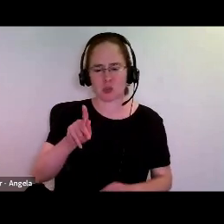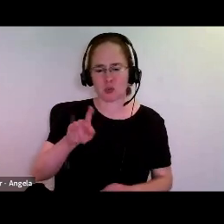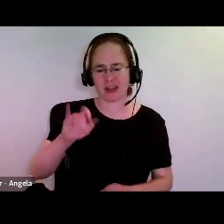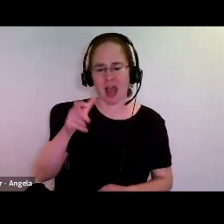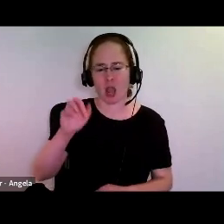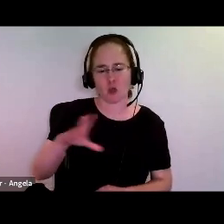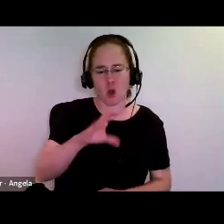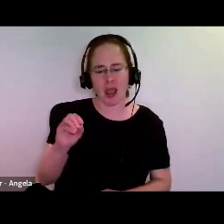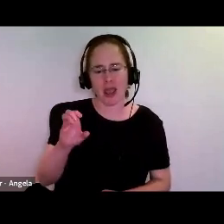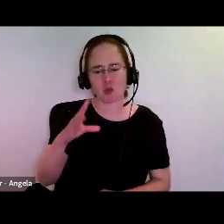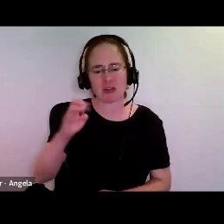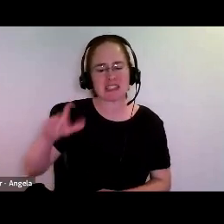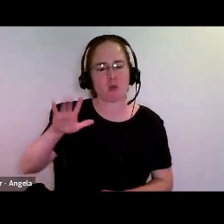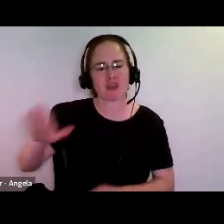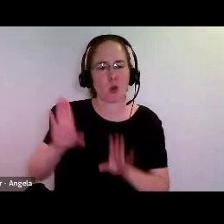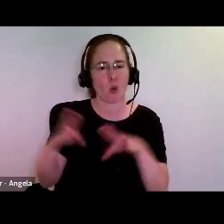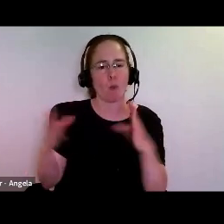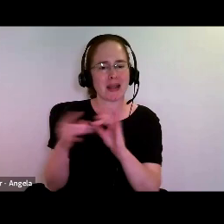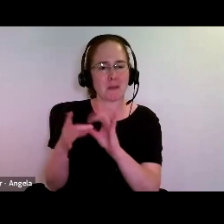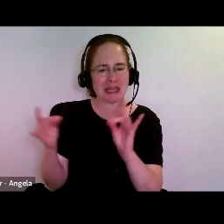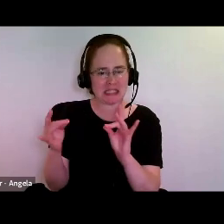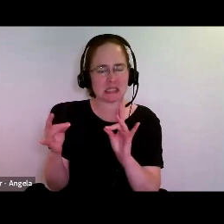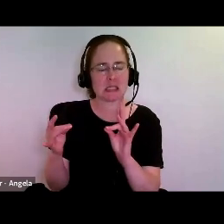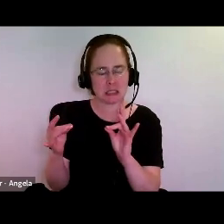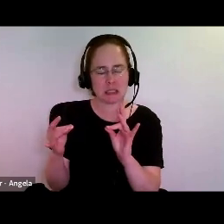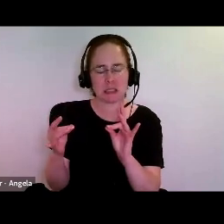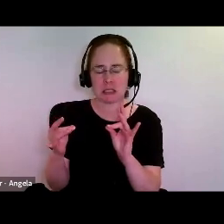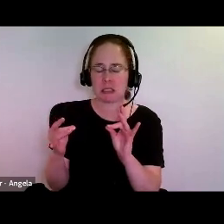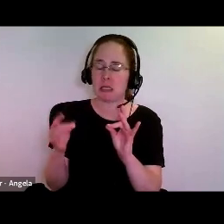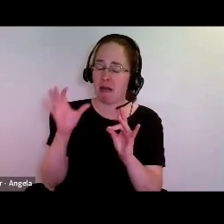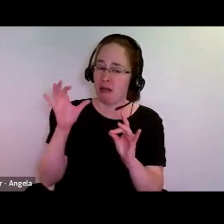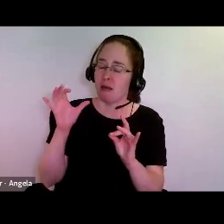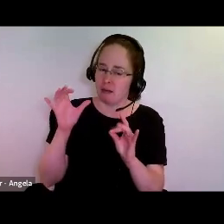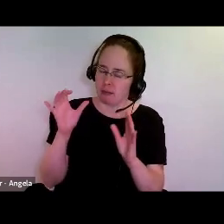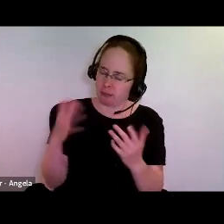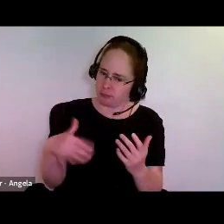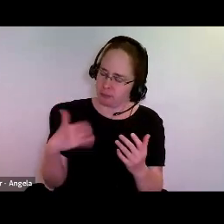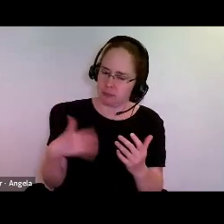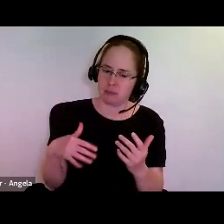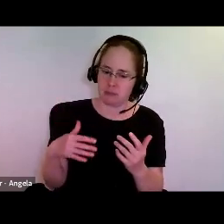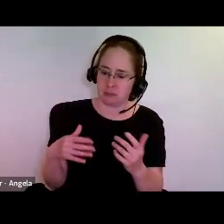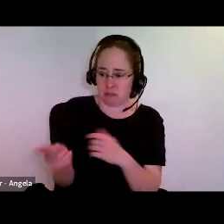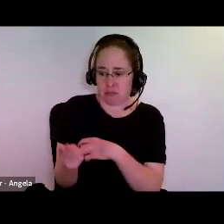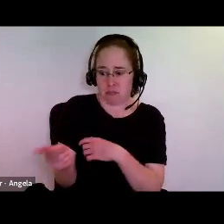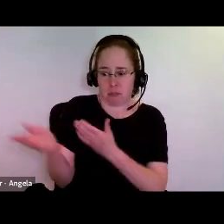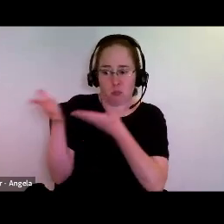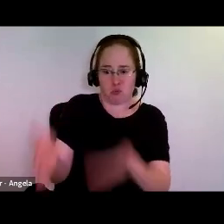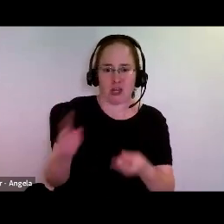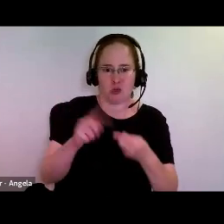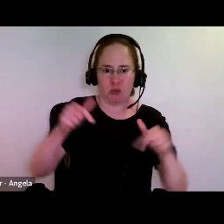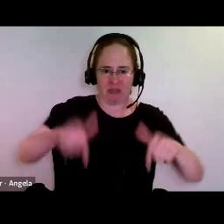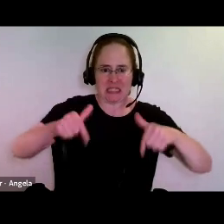Crystal and their opening comments, because to me, that is exactly what they were bringing to this